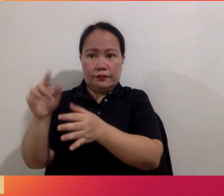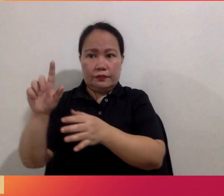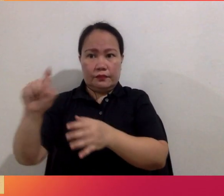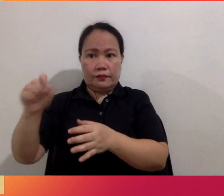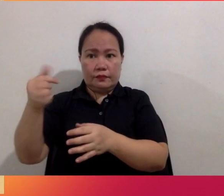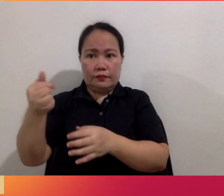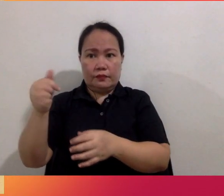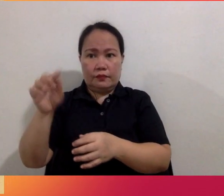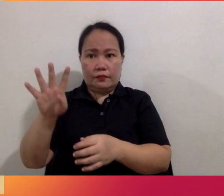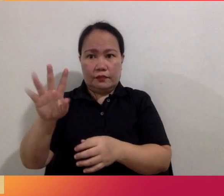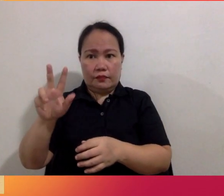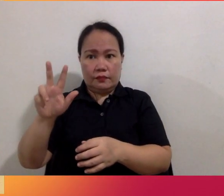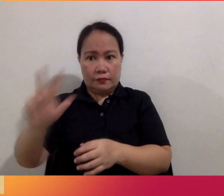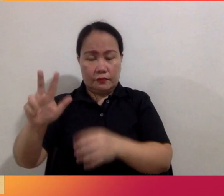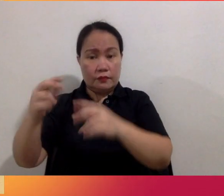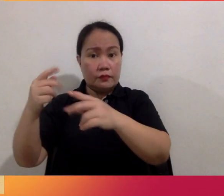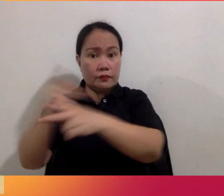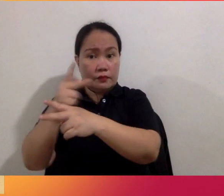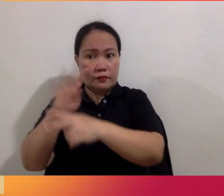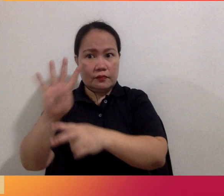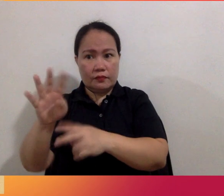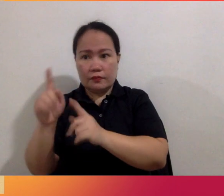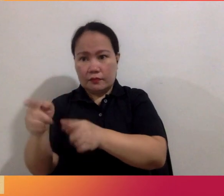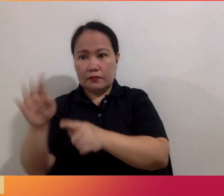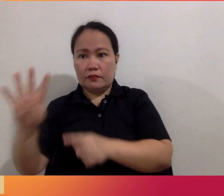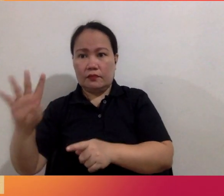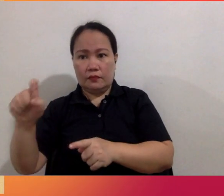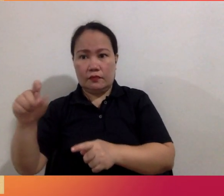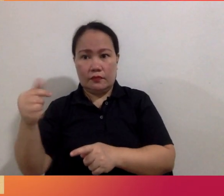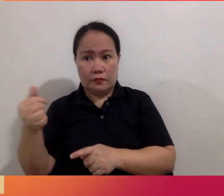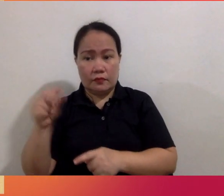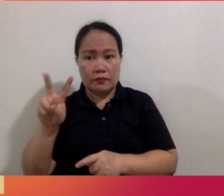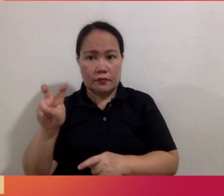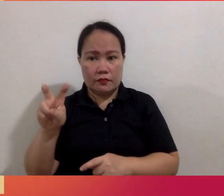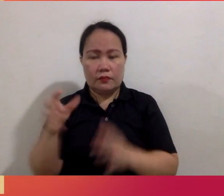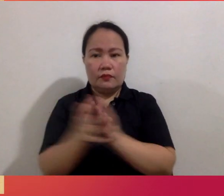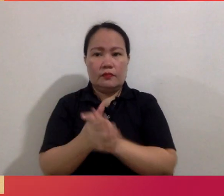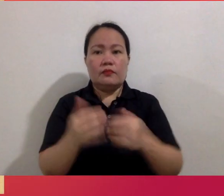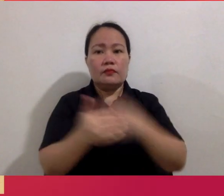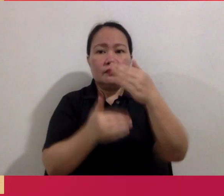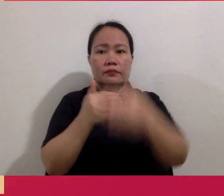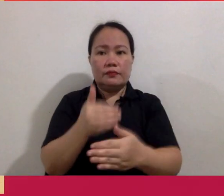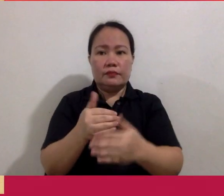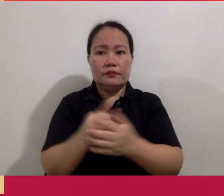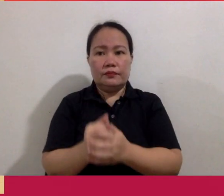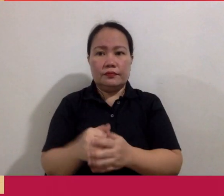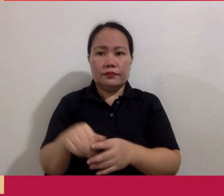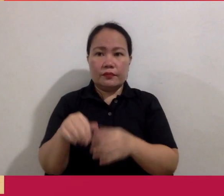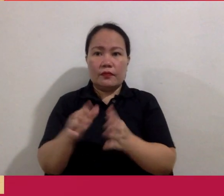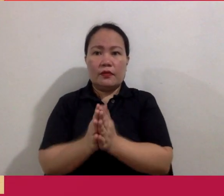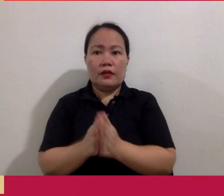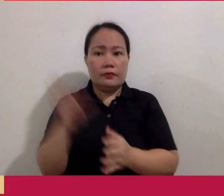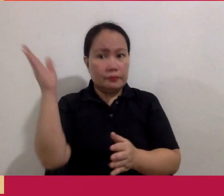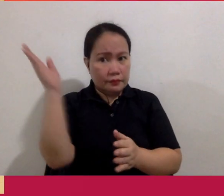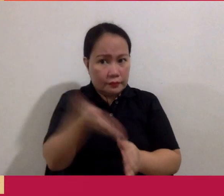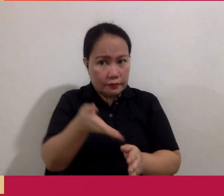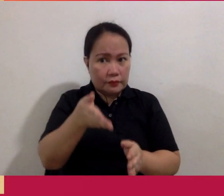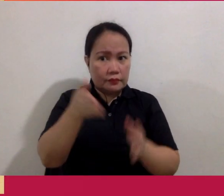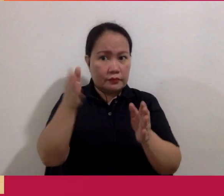is 4x plus 12. Sunod naman, i-multiply natin yung LCD kay 5 over x plus